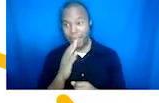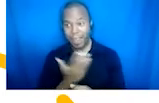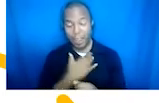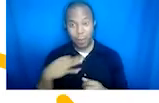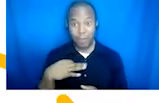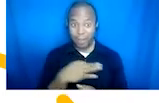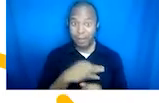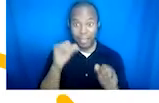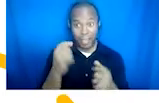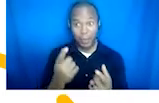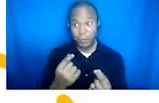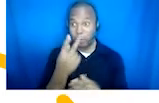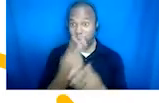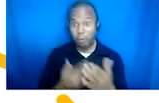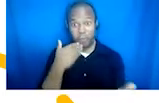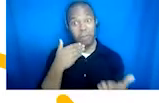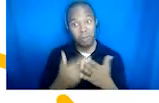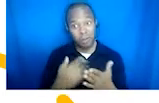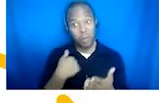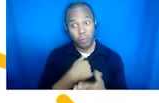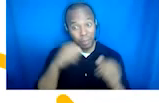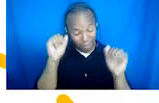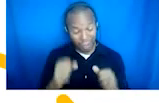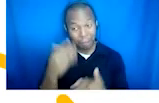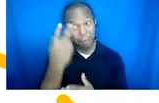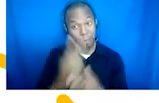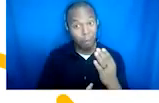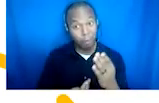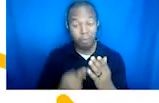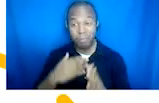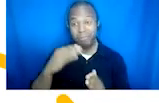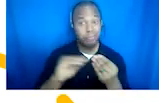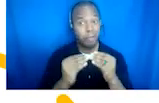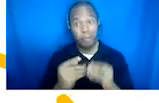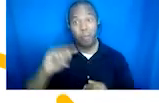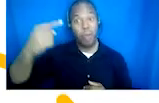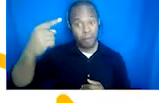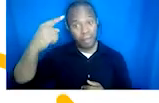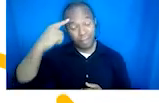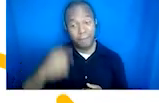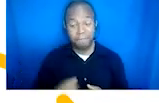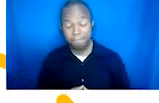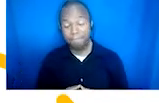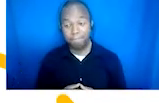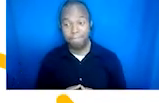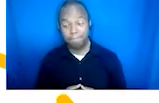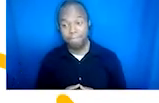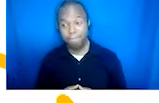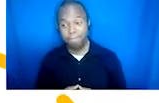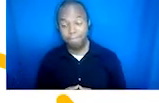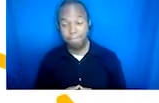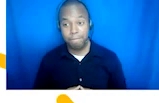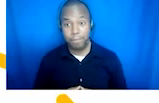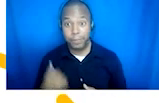really, really well, to where we could be number one in both areas. I really honestly believe that, because what we